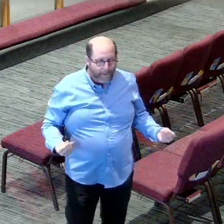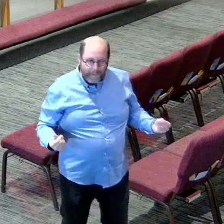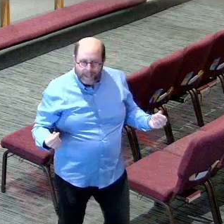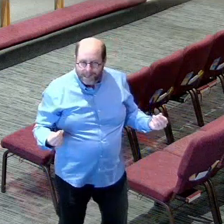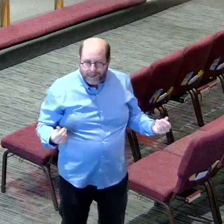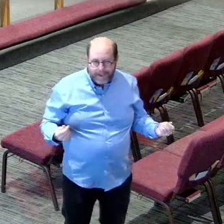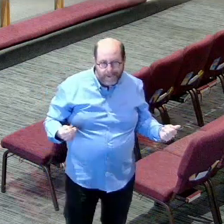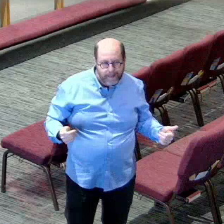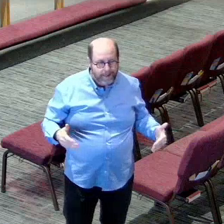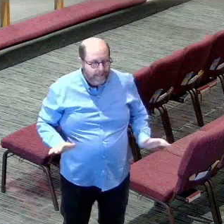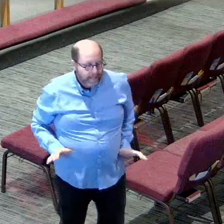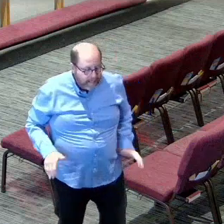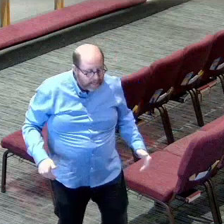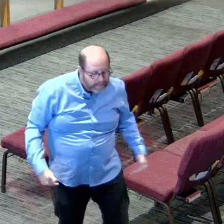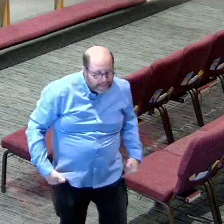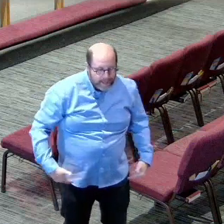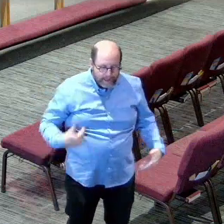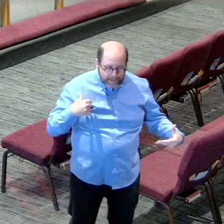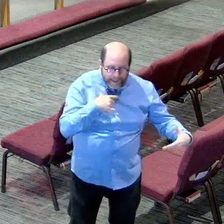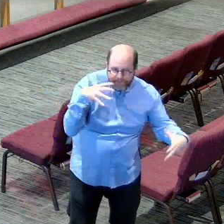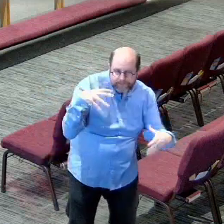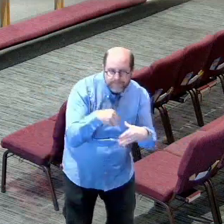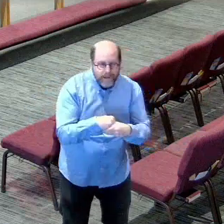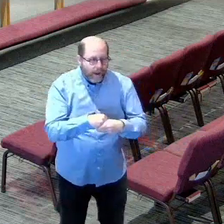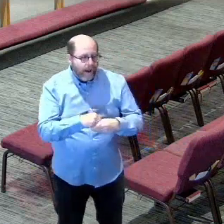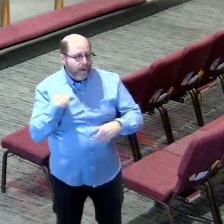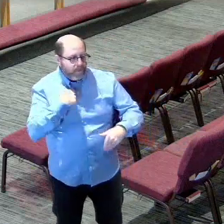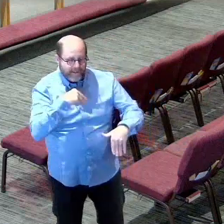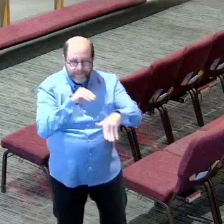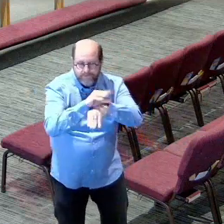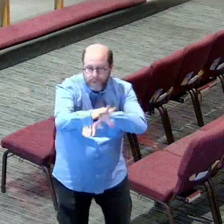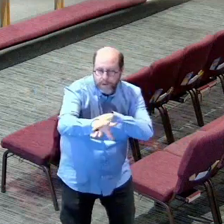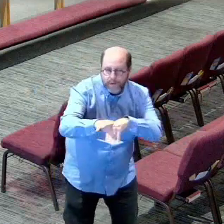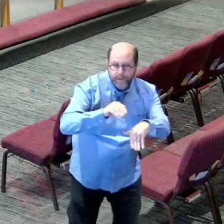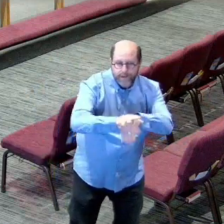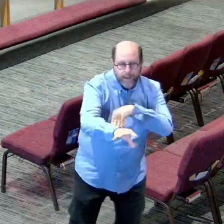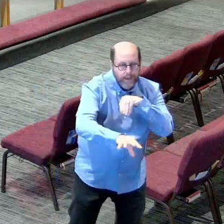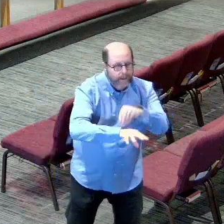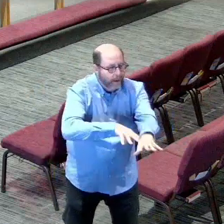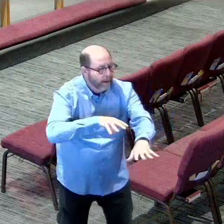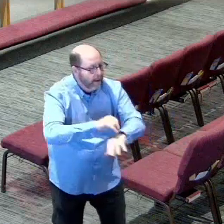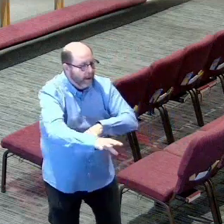activity, or people involvement and influence.